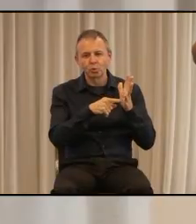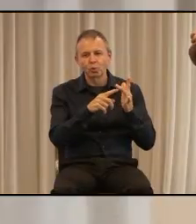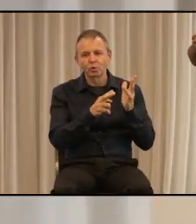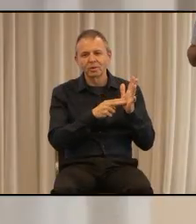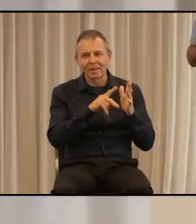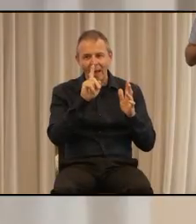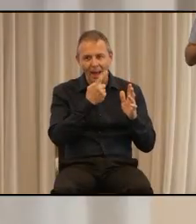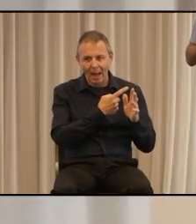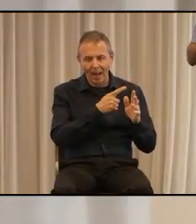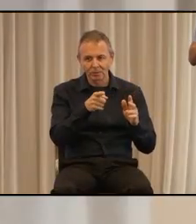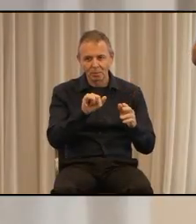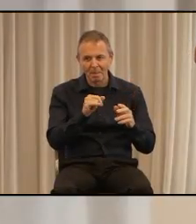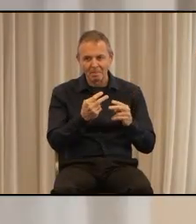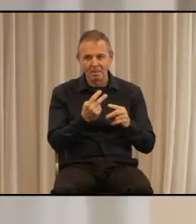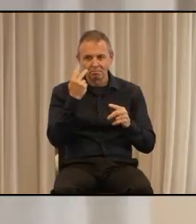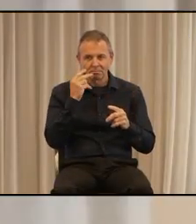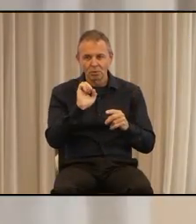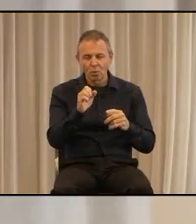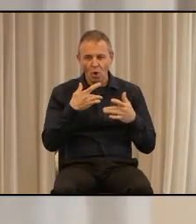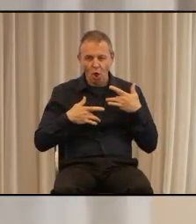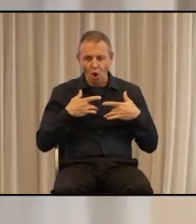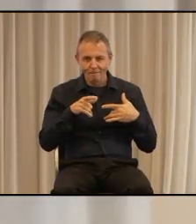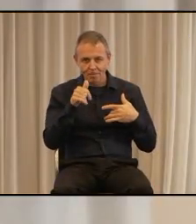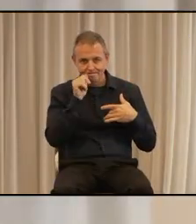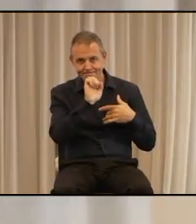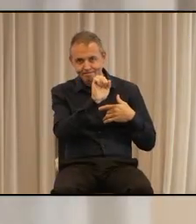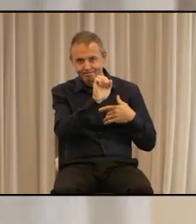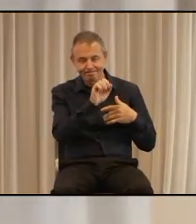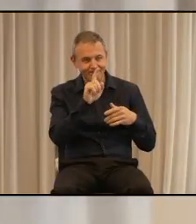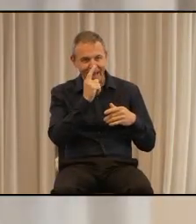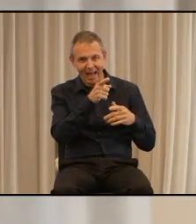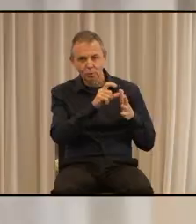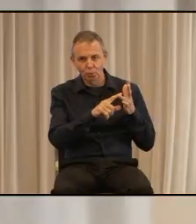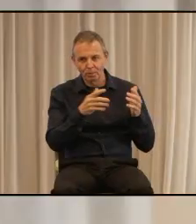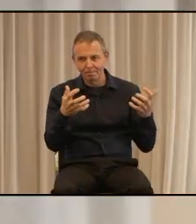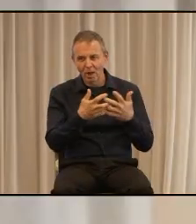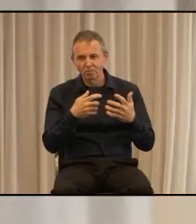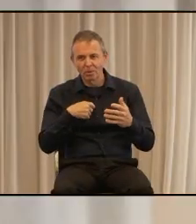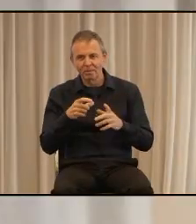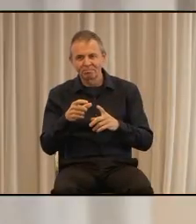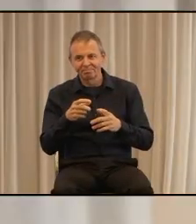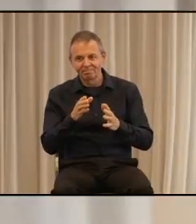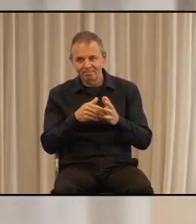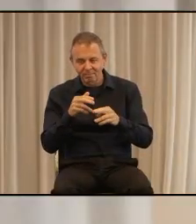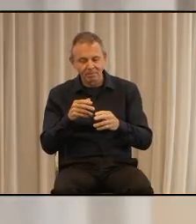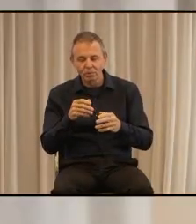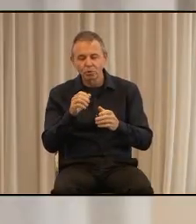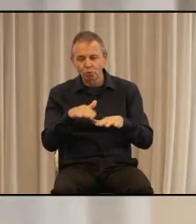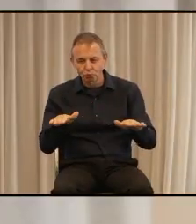that you've done that were because either you knew an institution couldn't do that, or you didn't want them to do that,